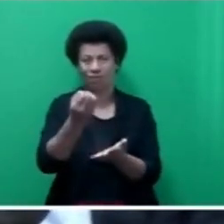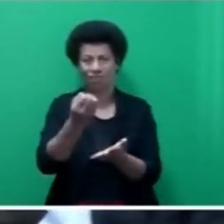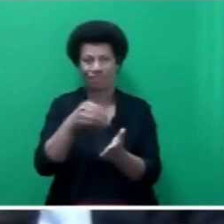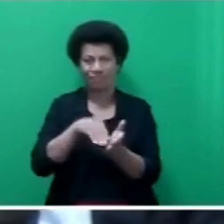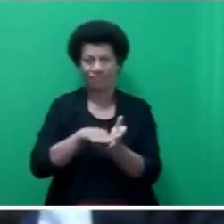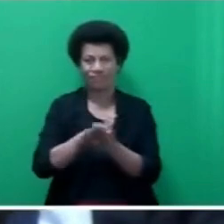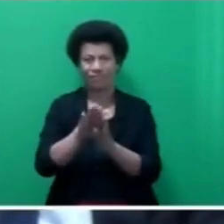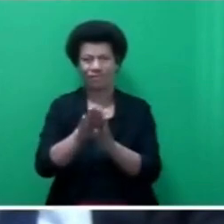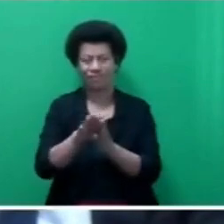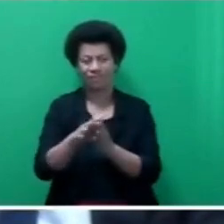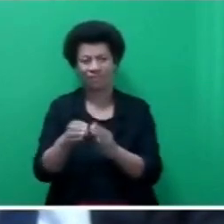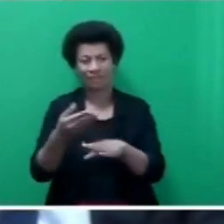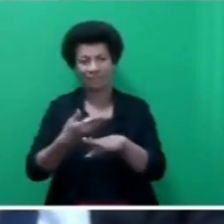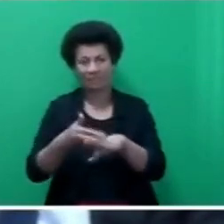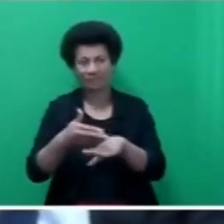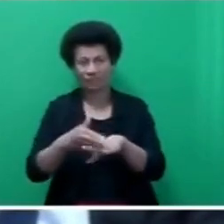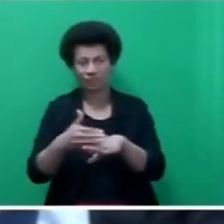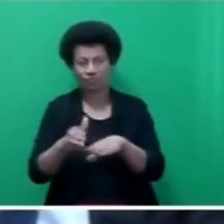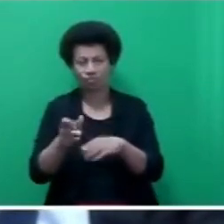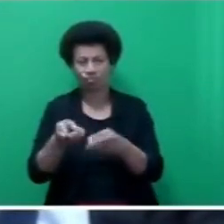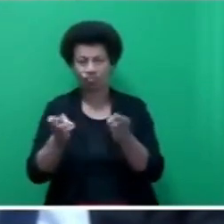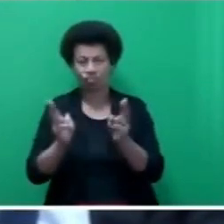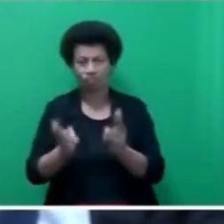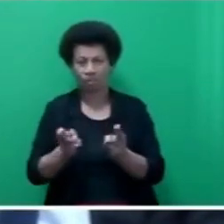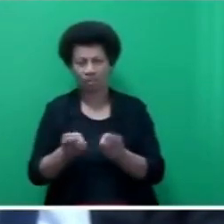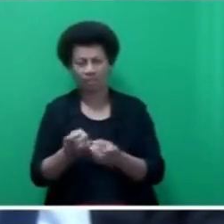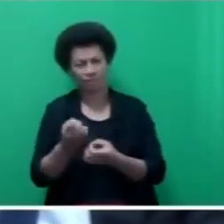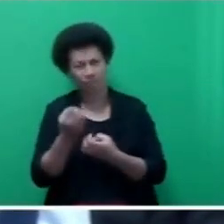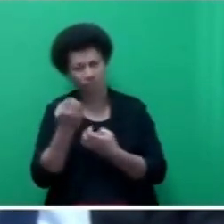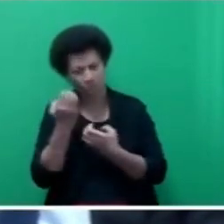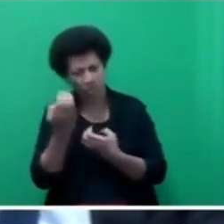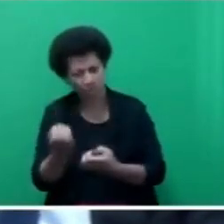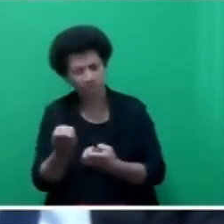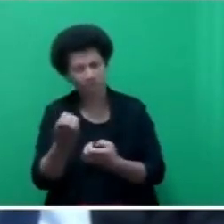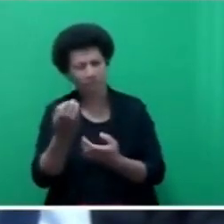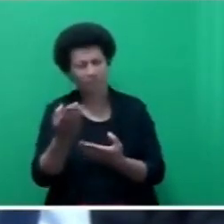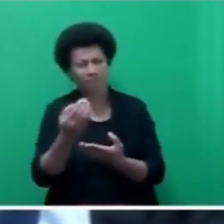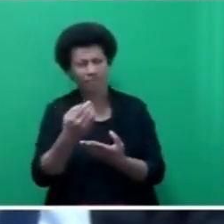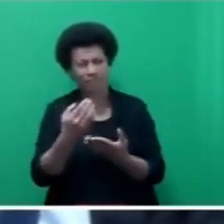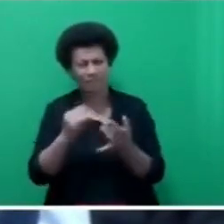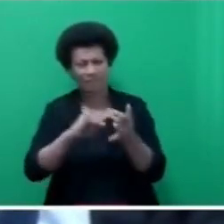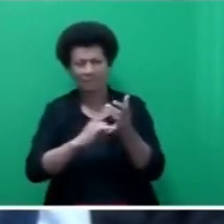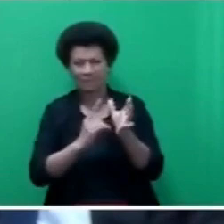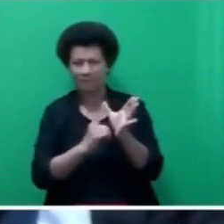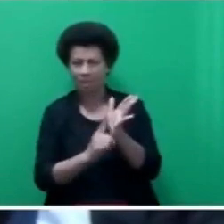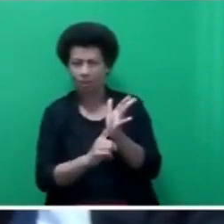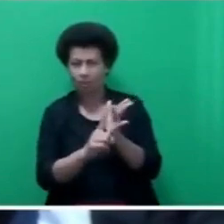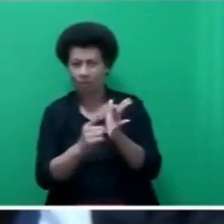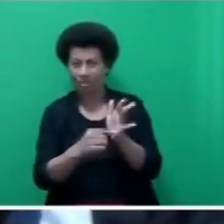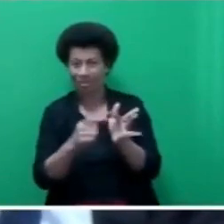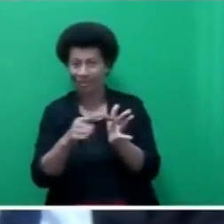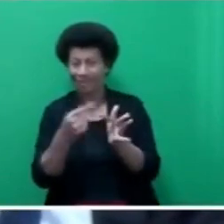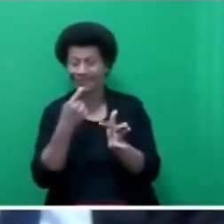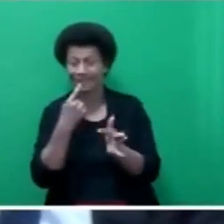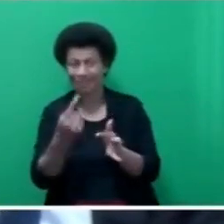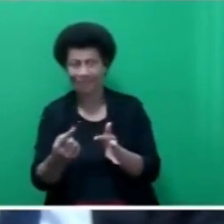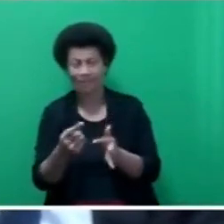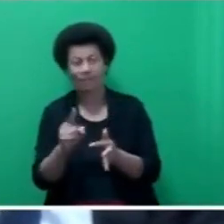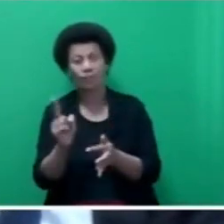under the new normal. Honorable Salvatore Rondo said, only fools will believe this budget. After yesterday's event, the Facebook went